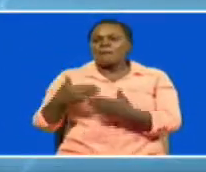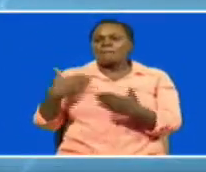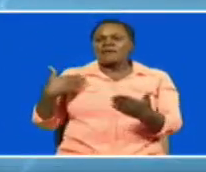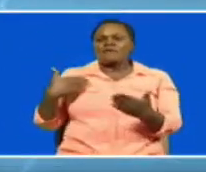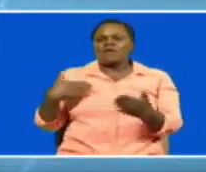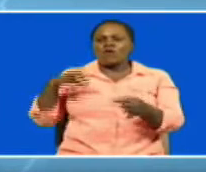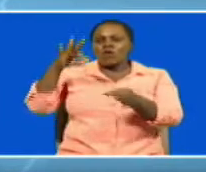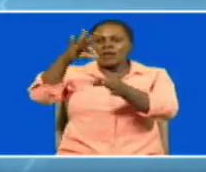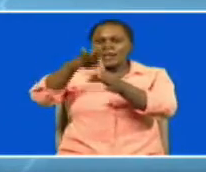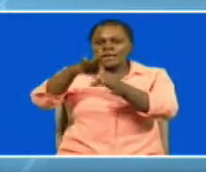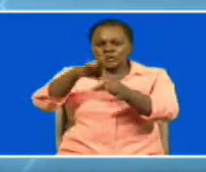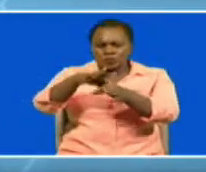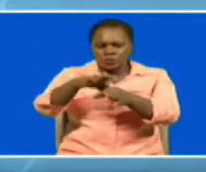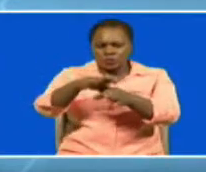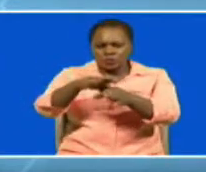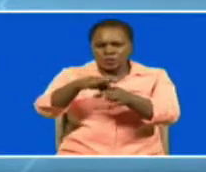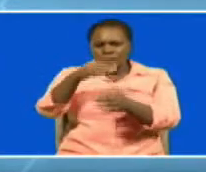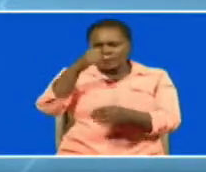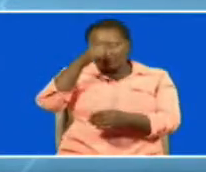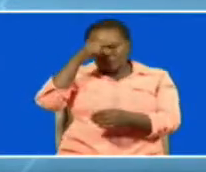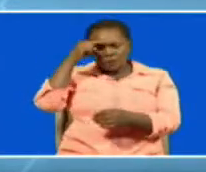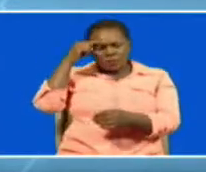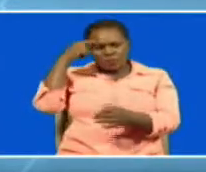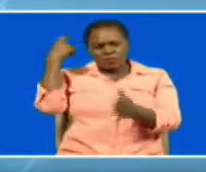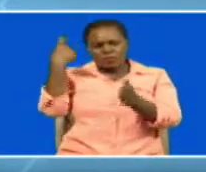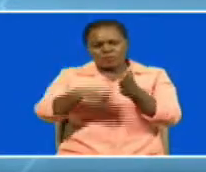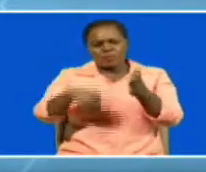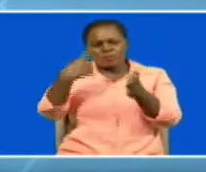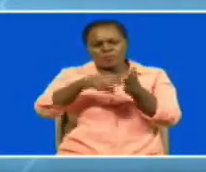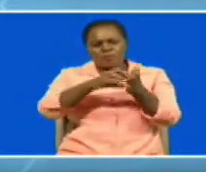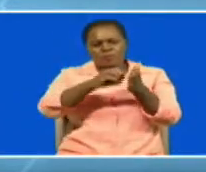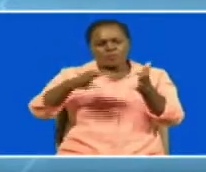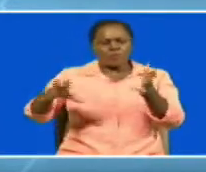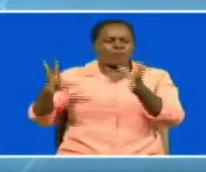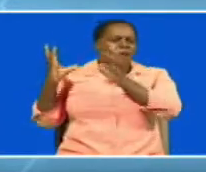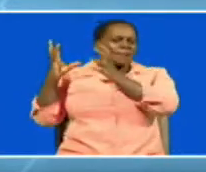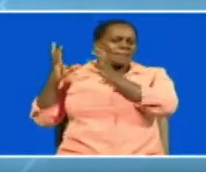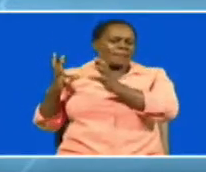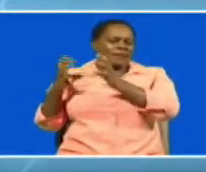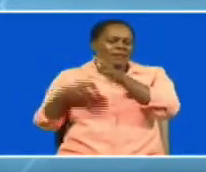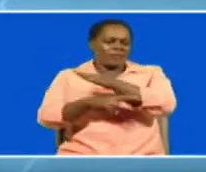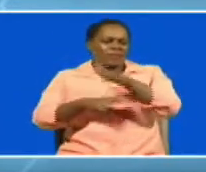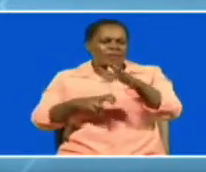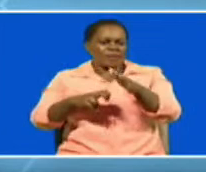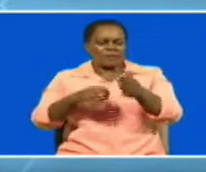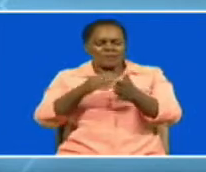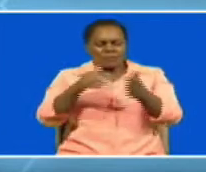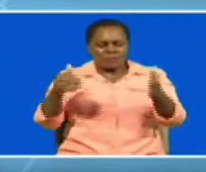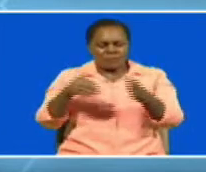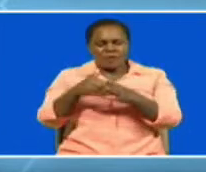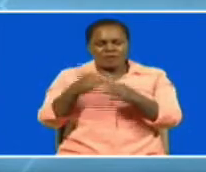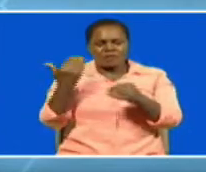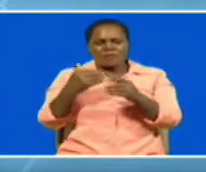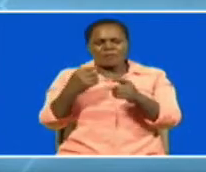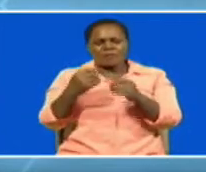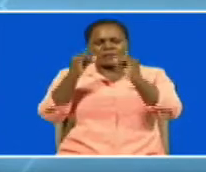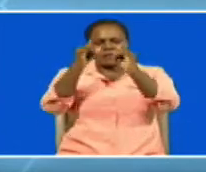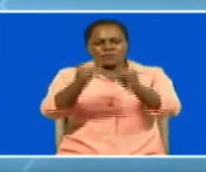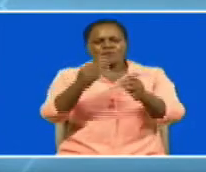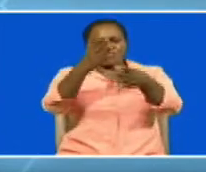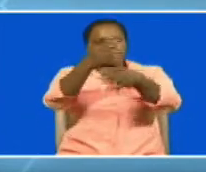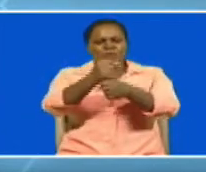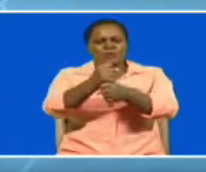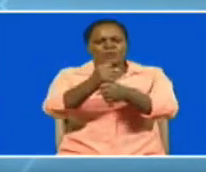of last year's elections due to illegal tax waivers, abandonments and exemptions to individuals and companies